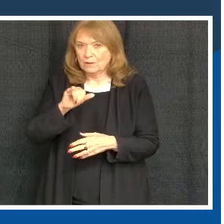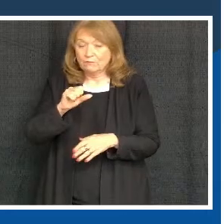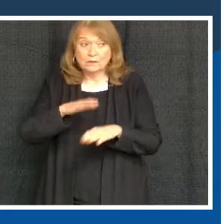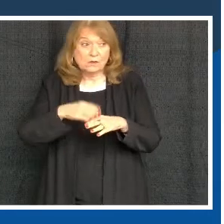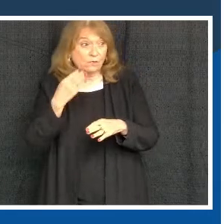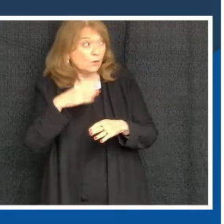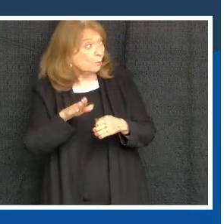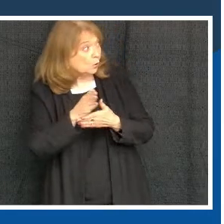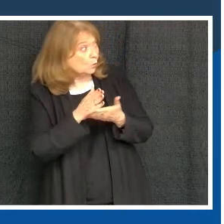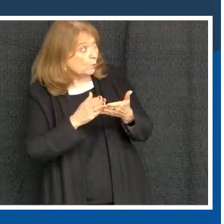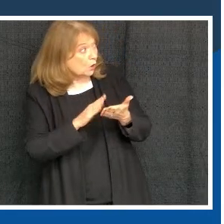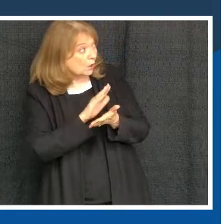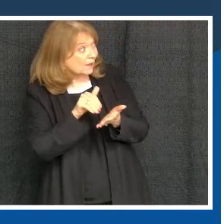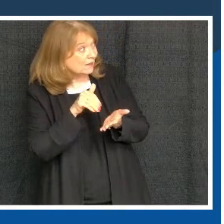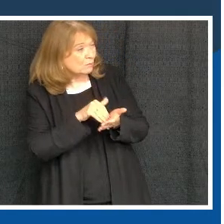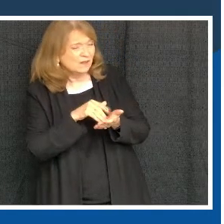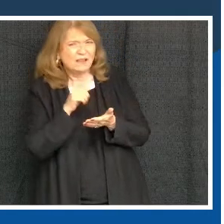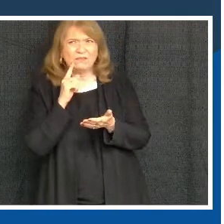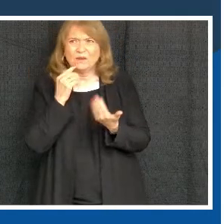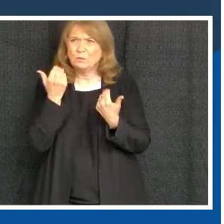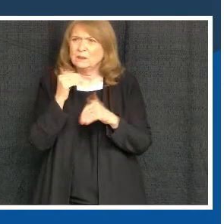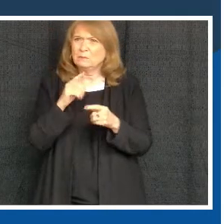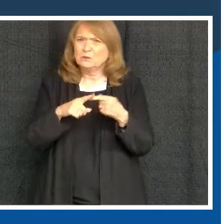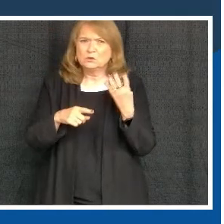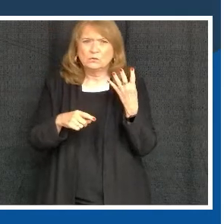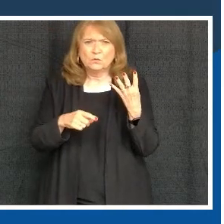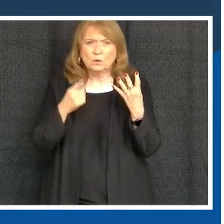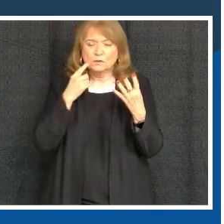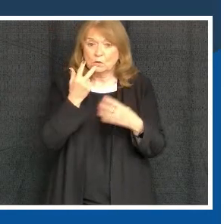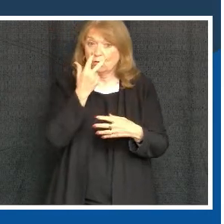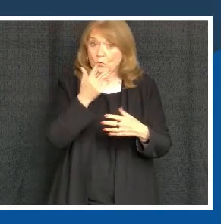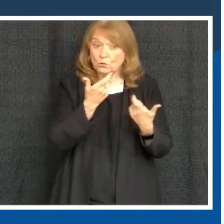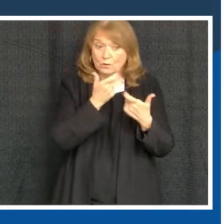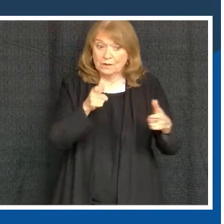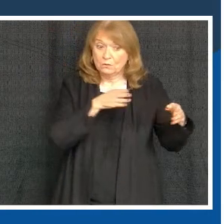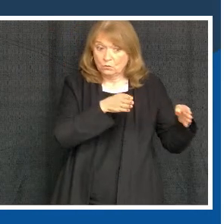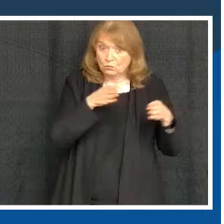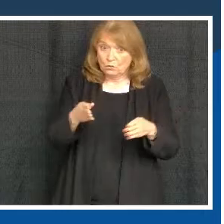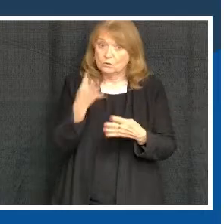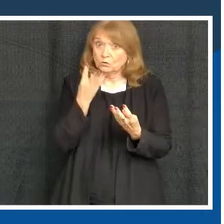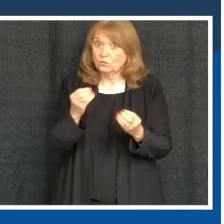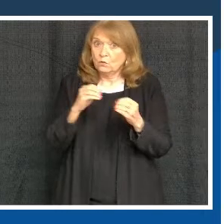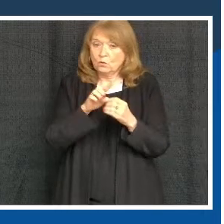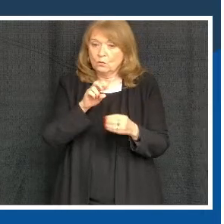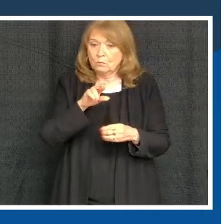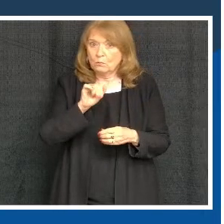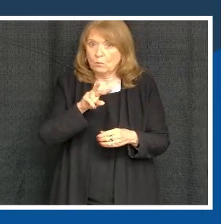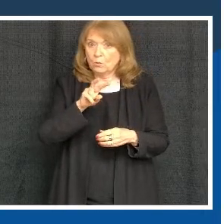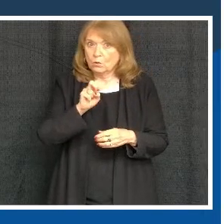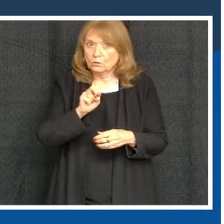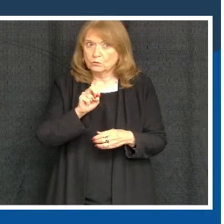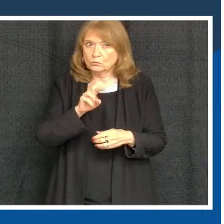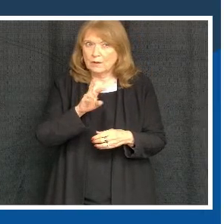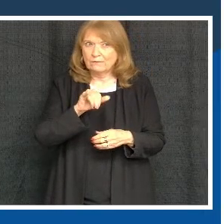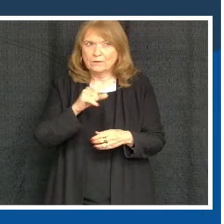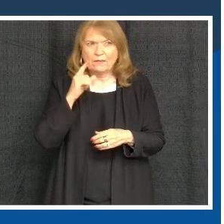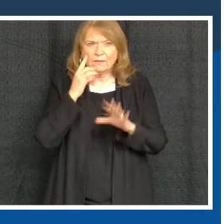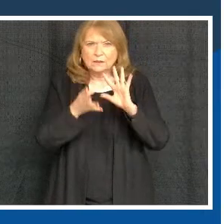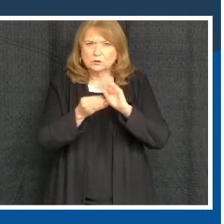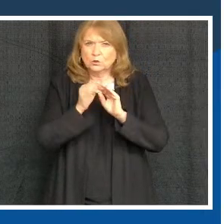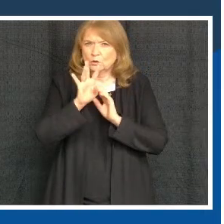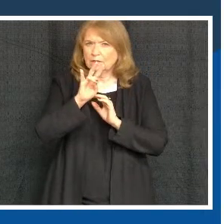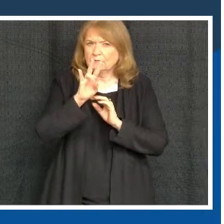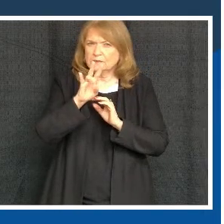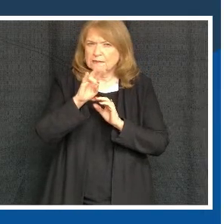to, I want to say it was 4. So it's 3 main roads, 4 additional driveways for a total of, I think, 7 total curb cuts in